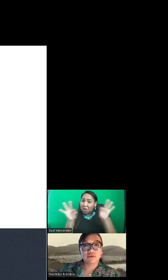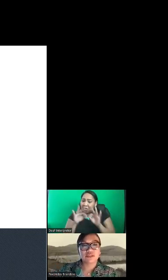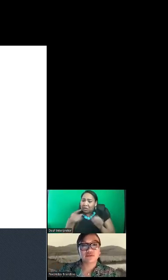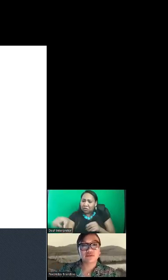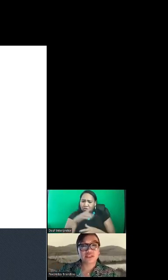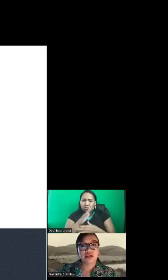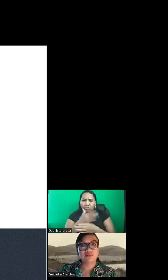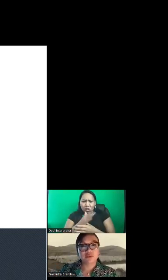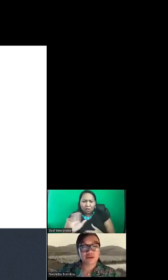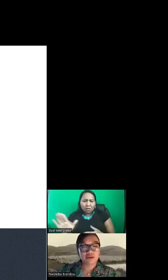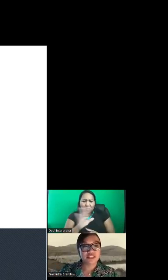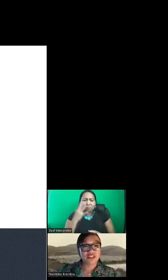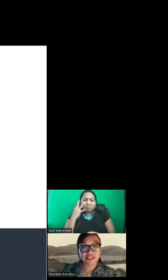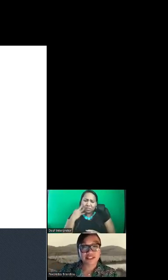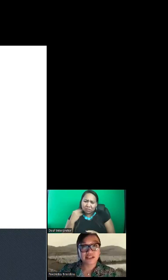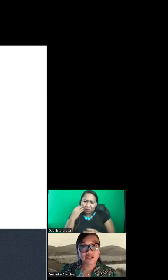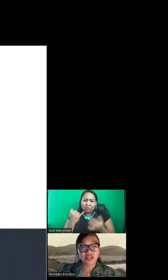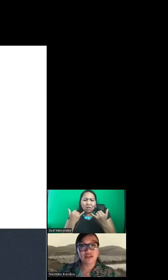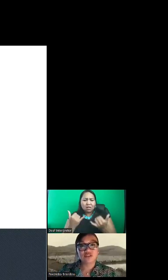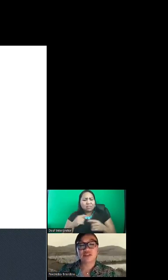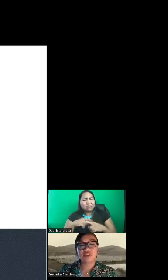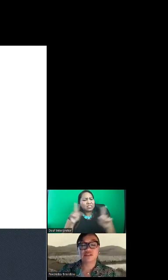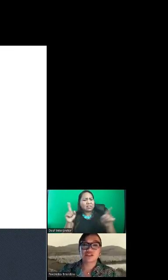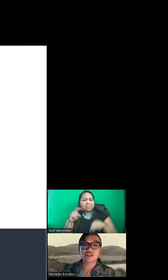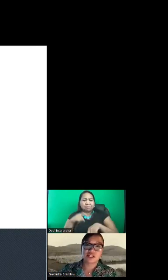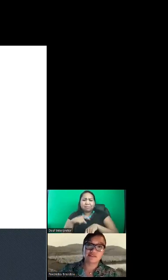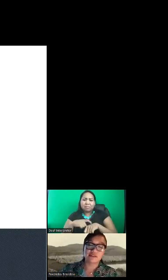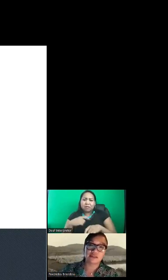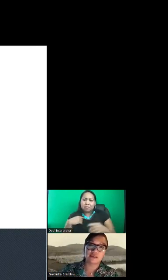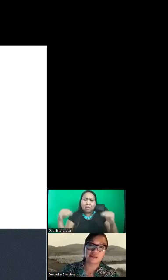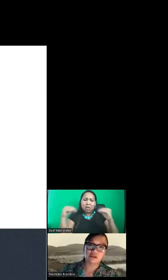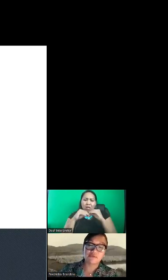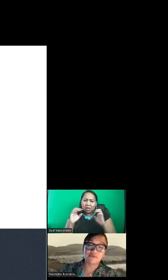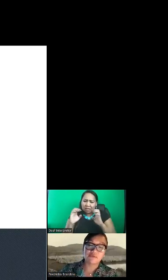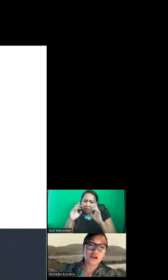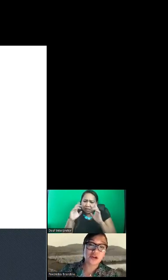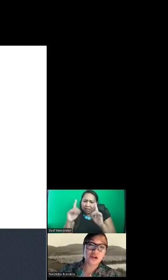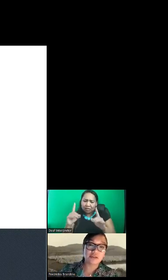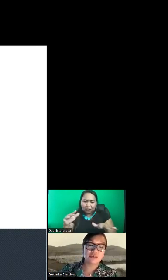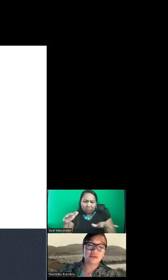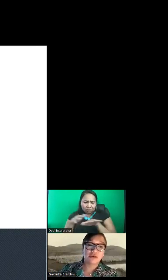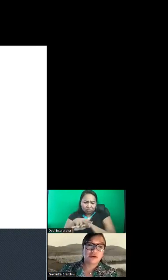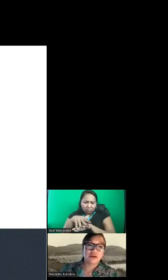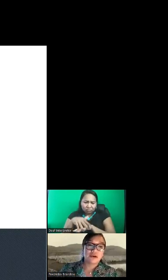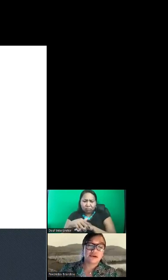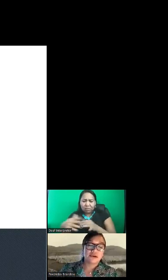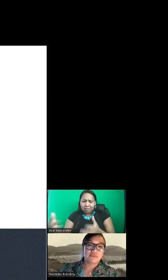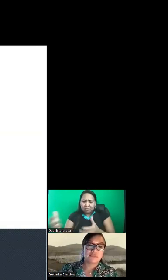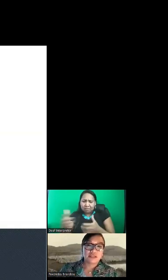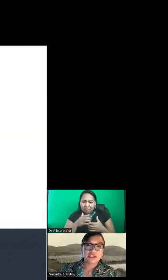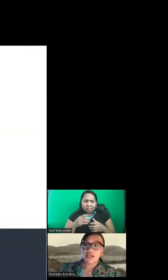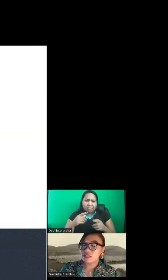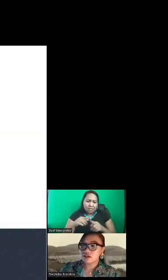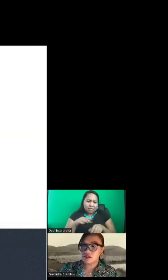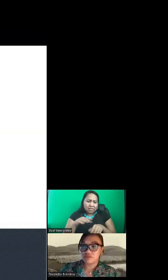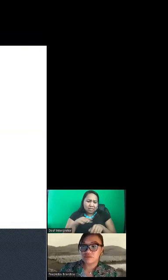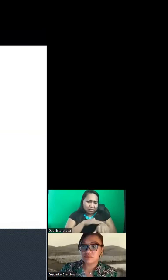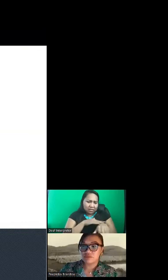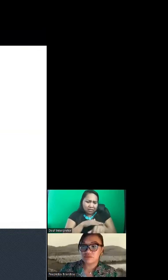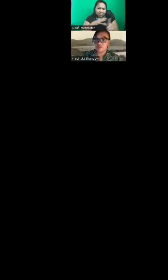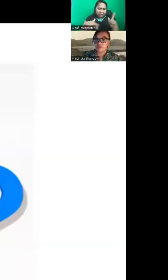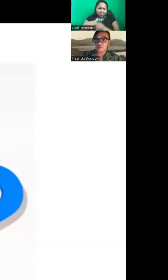in a different time where we're indigenizing education, indigenizing our environment. Can any of